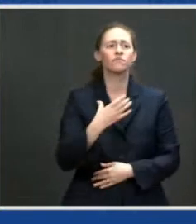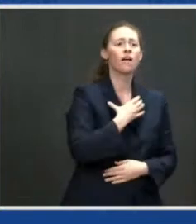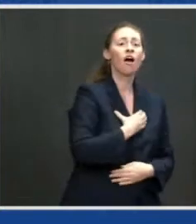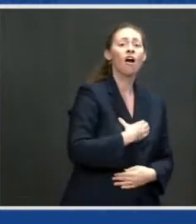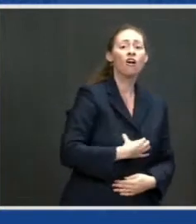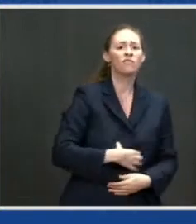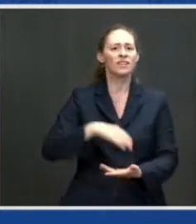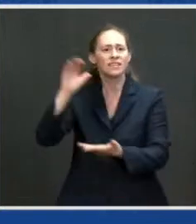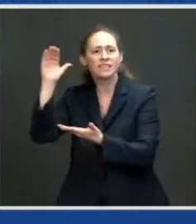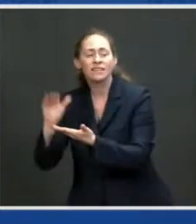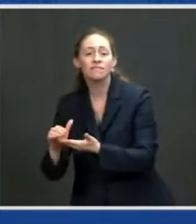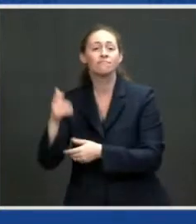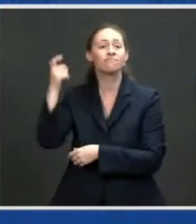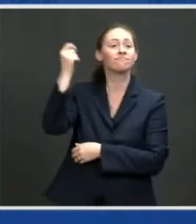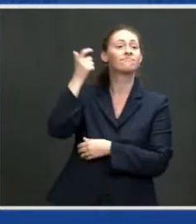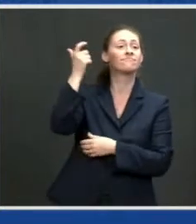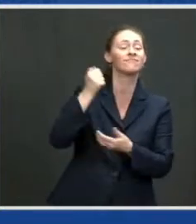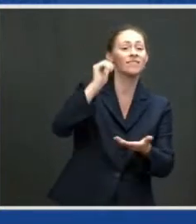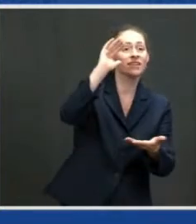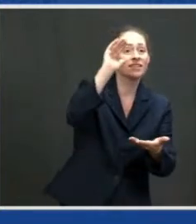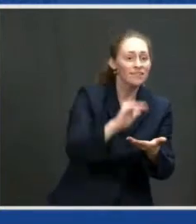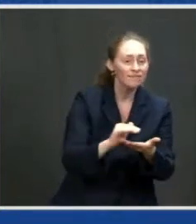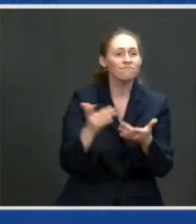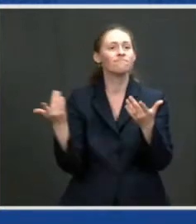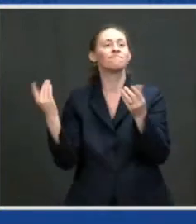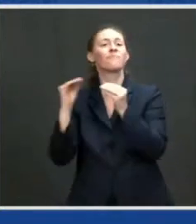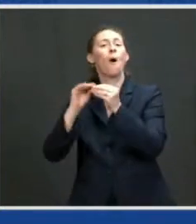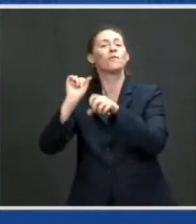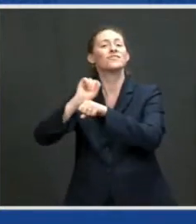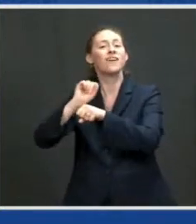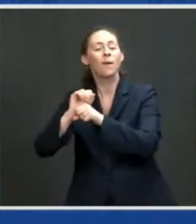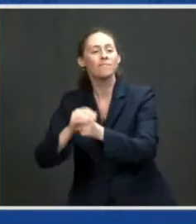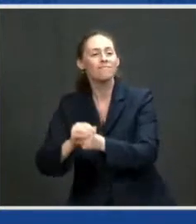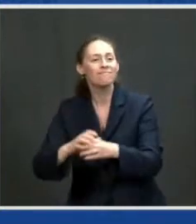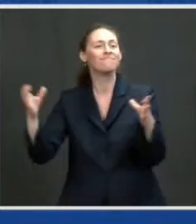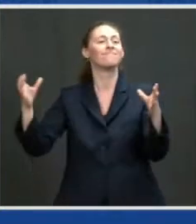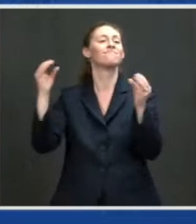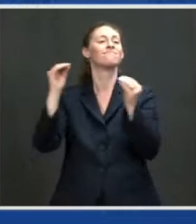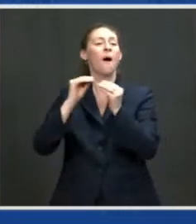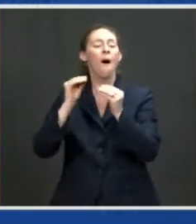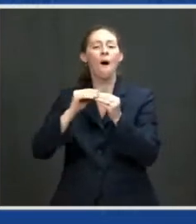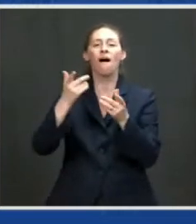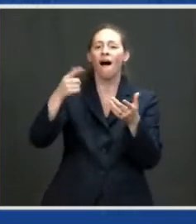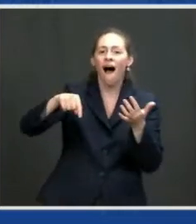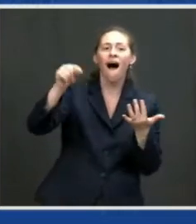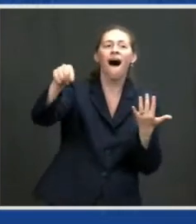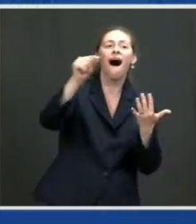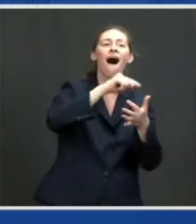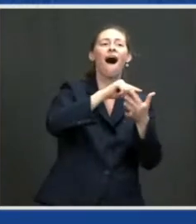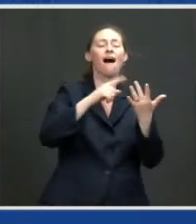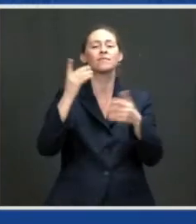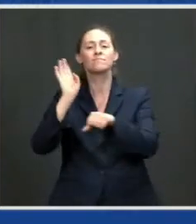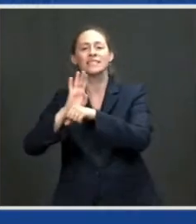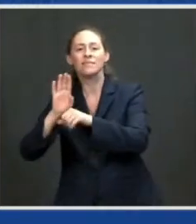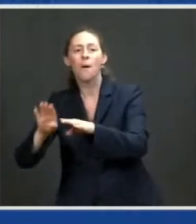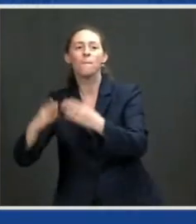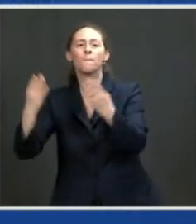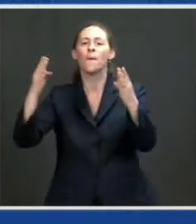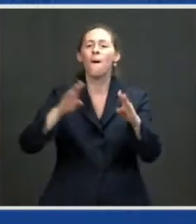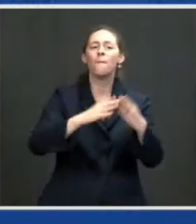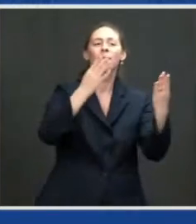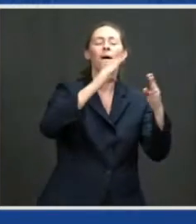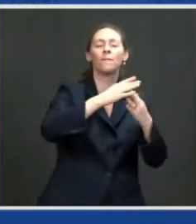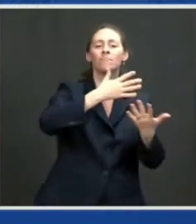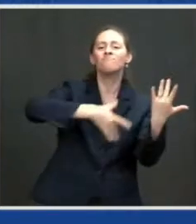vaccinations are up, jobs are up, growth is up, people gaining health coverage is up, small business confidence is up. Put